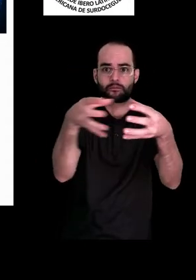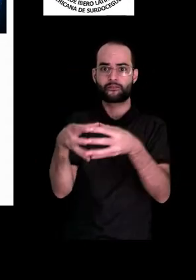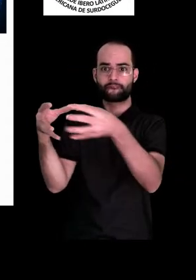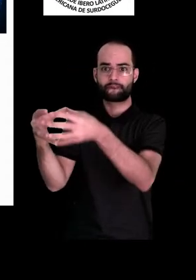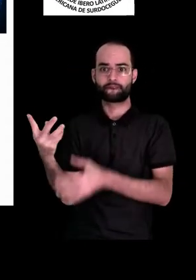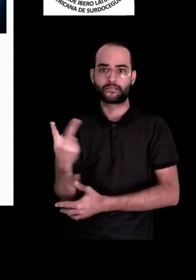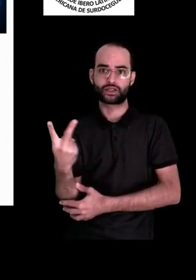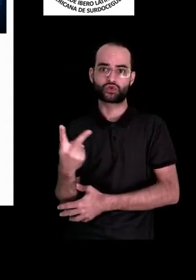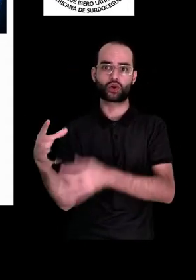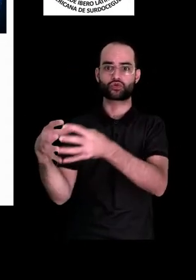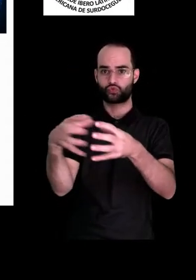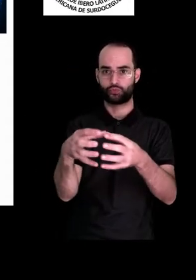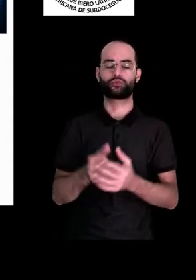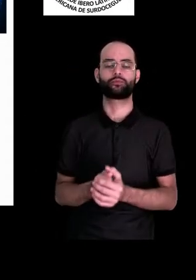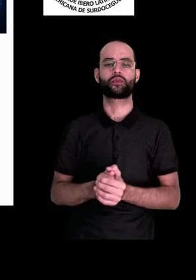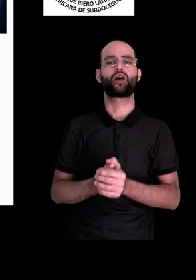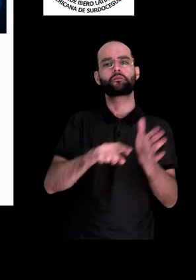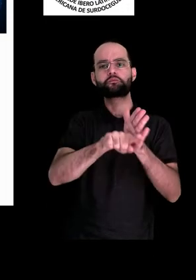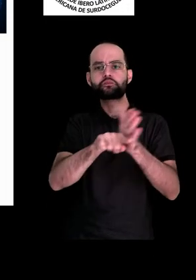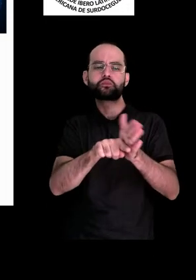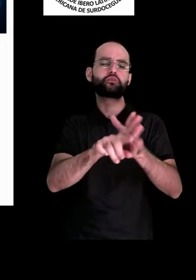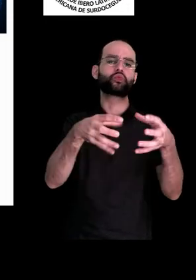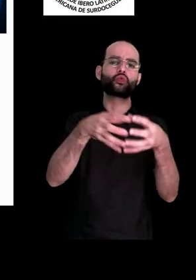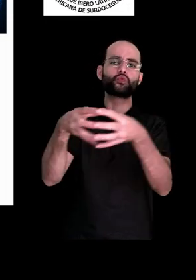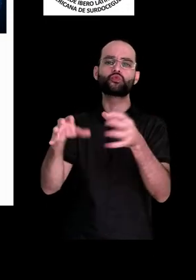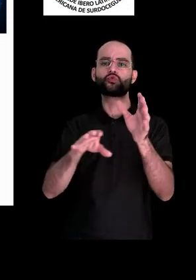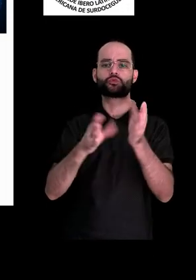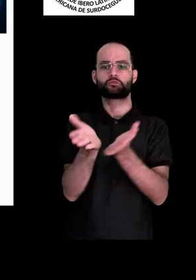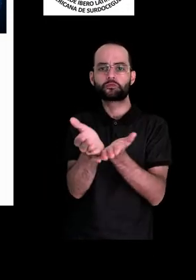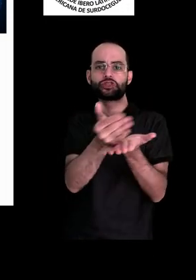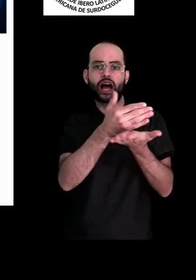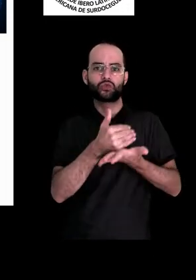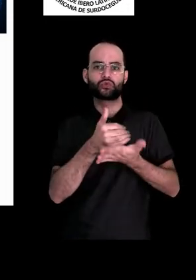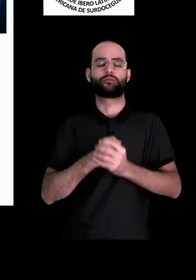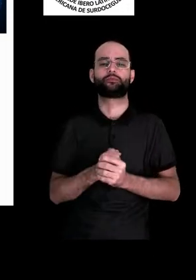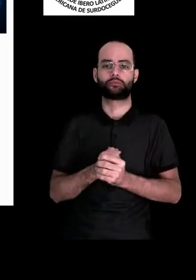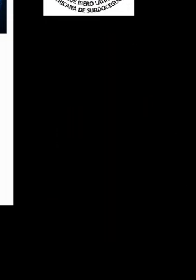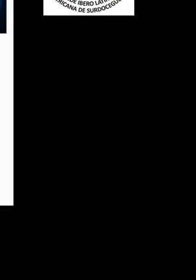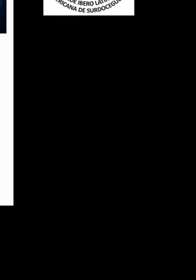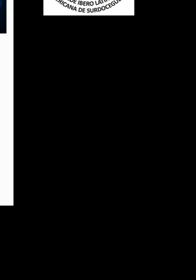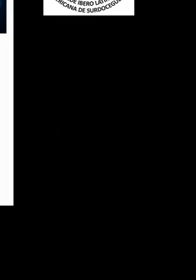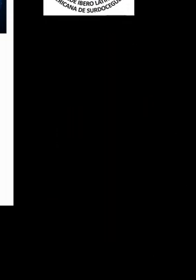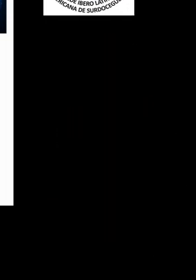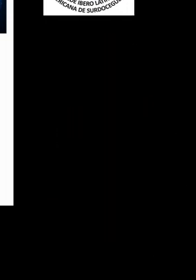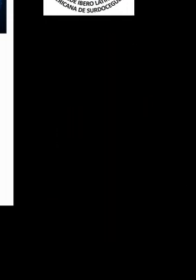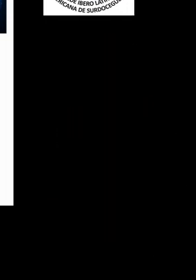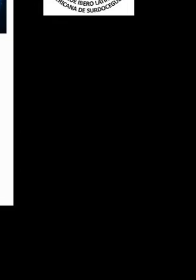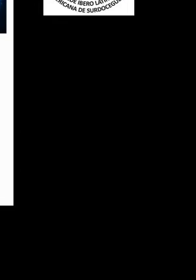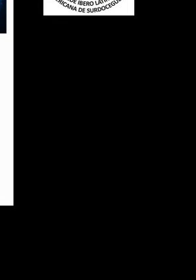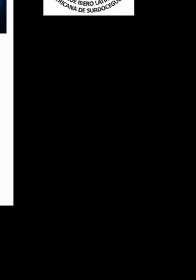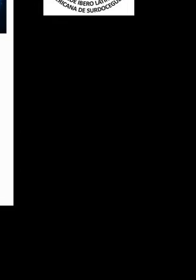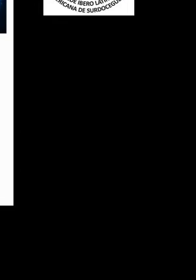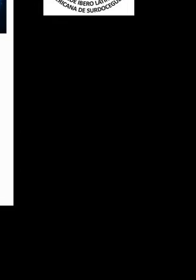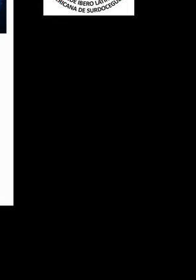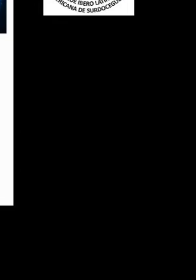groups through the datasets. 2 lines down to the left is a colored photograph of 4 hands using